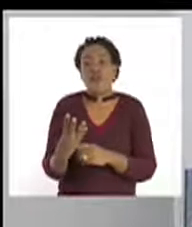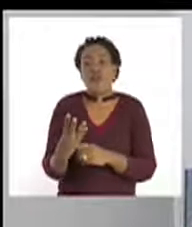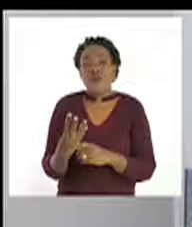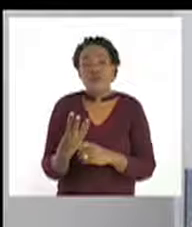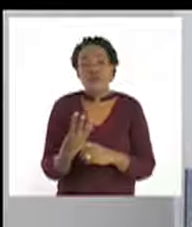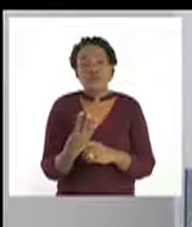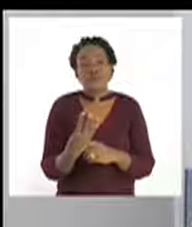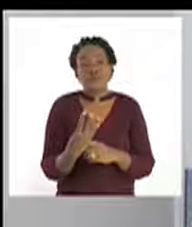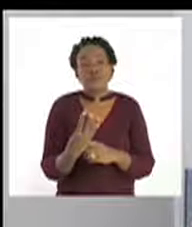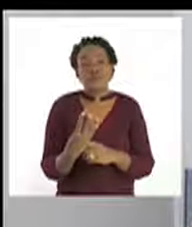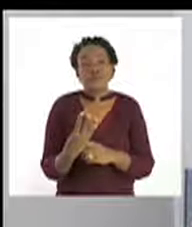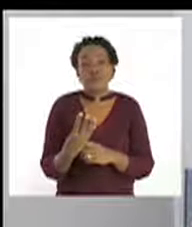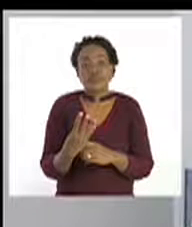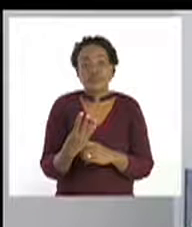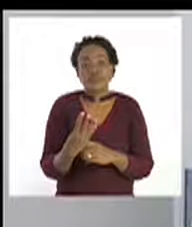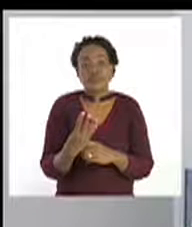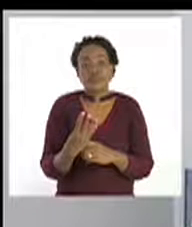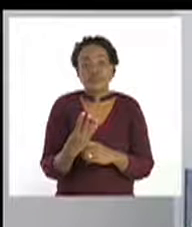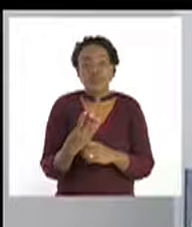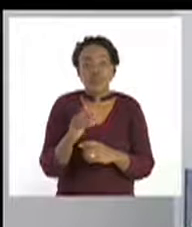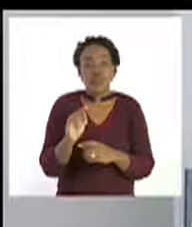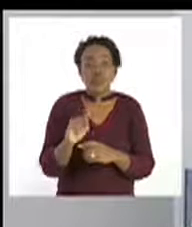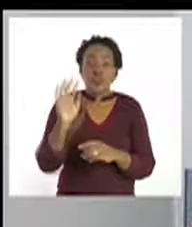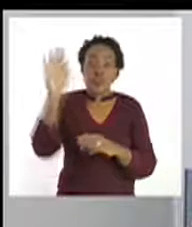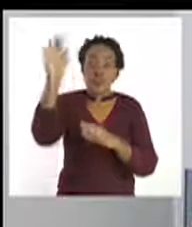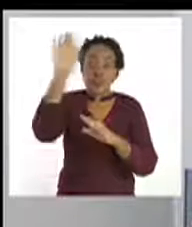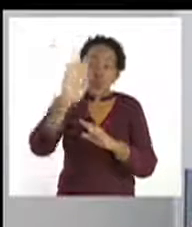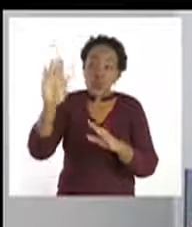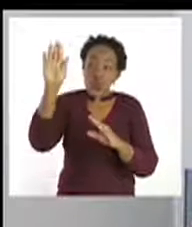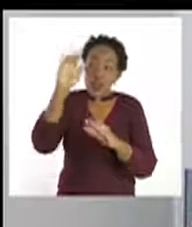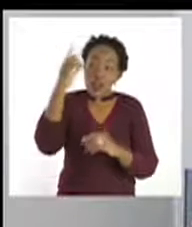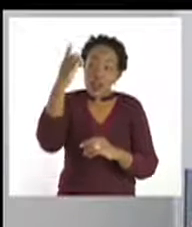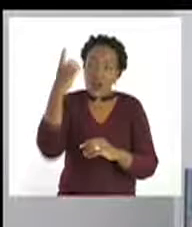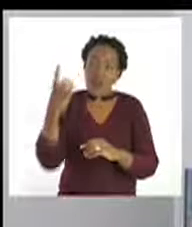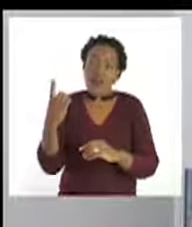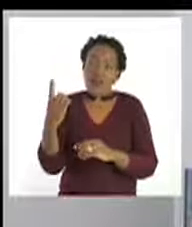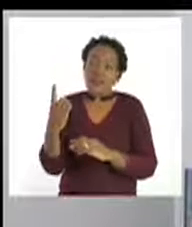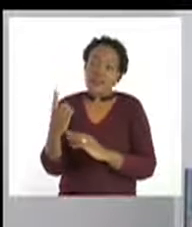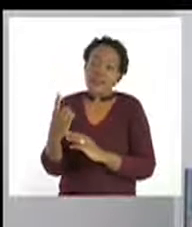4. So this is what we do.